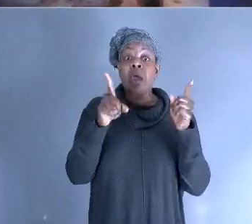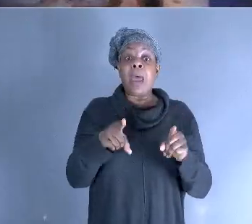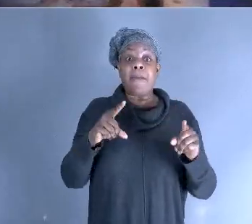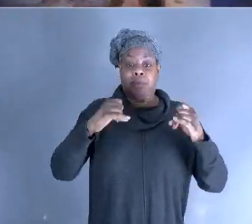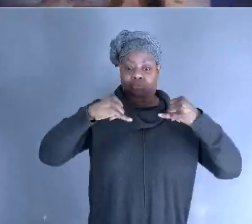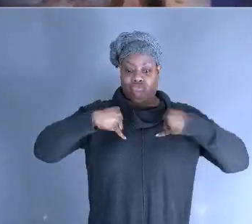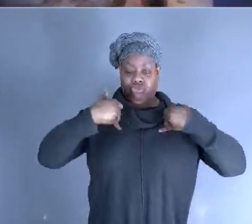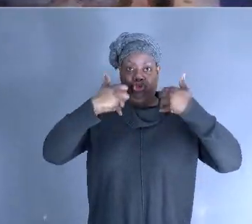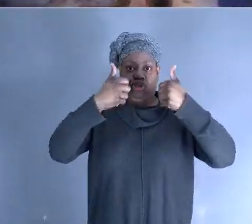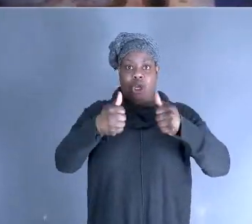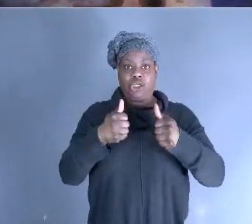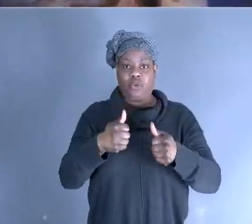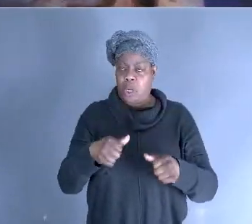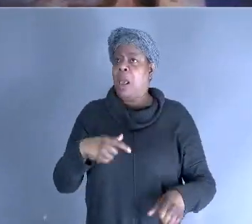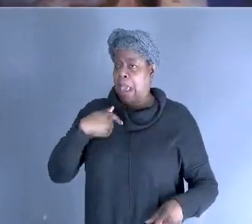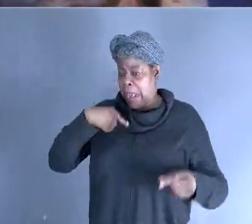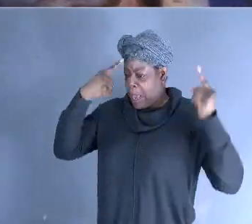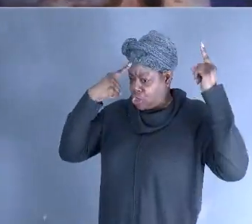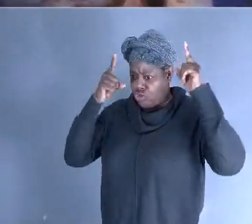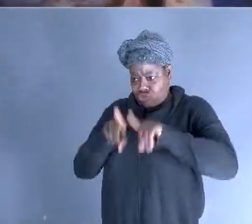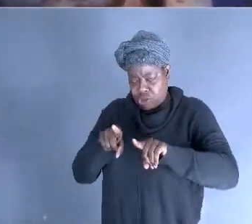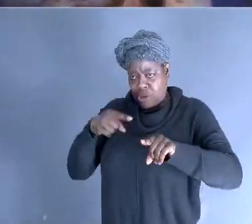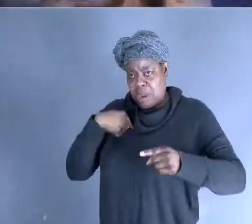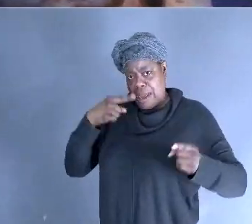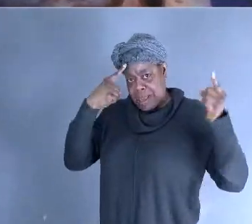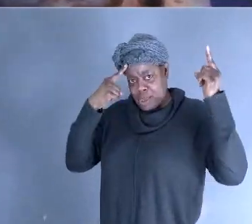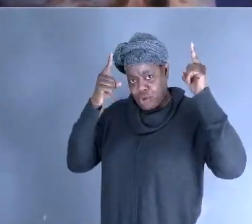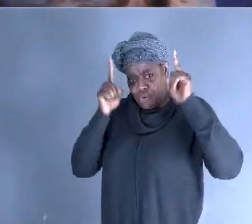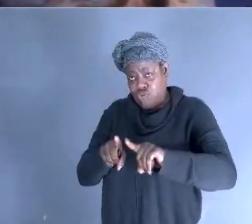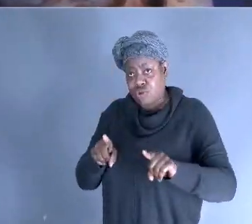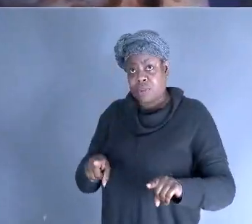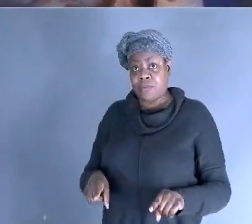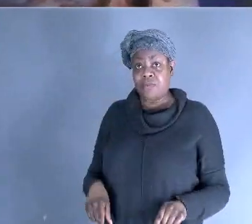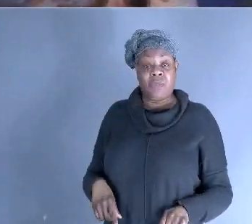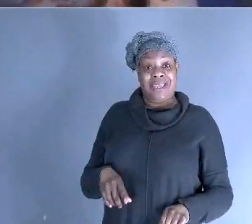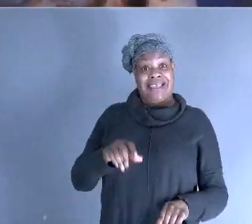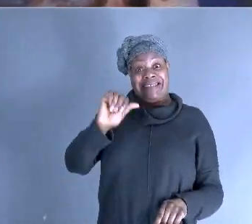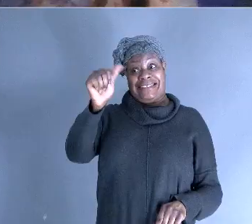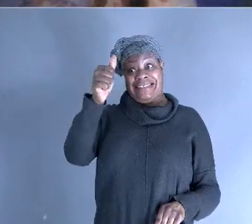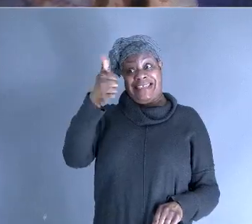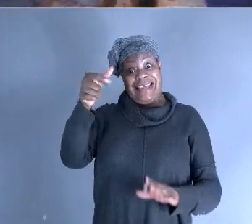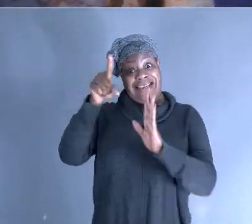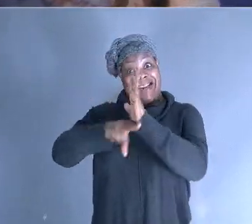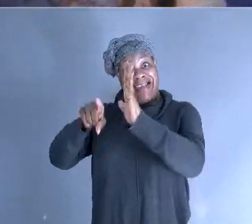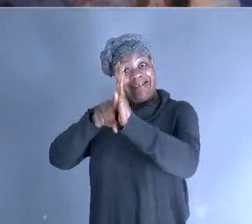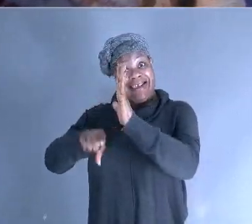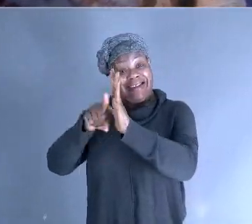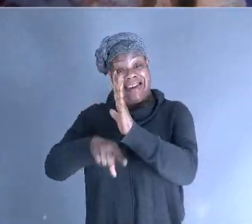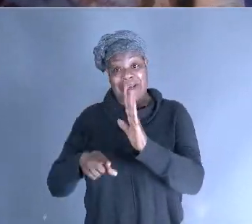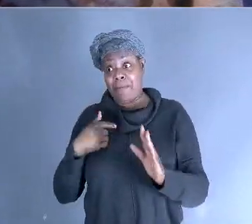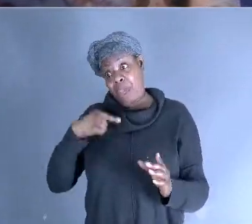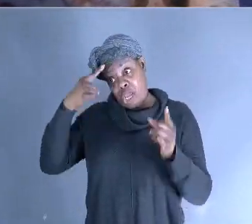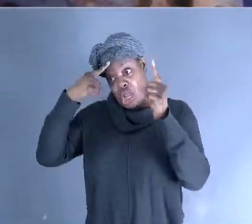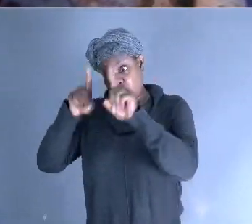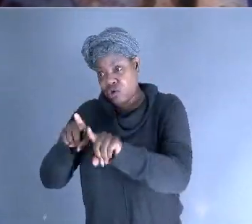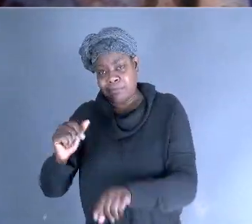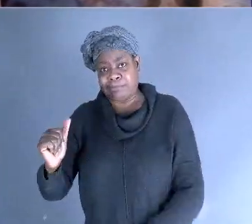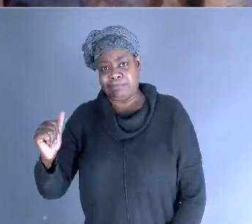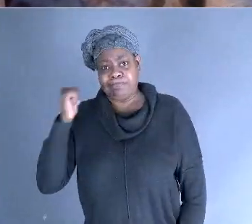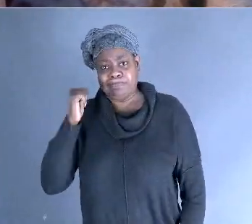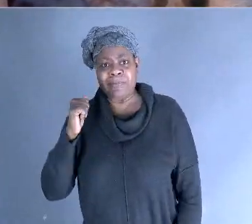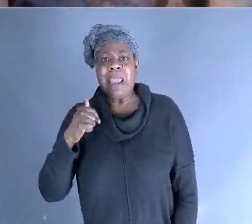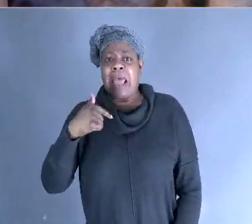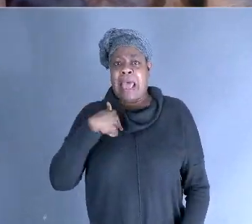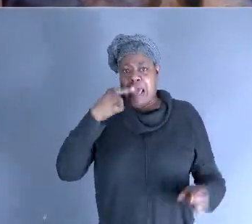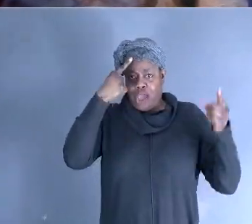what Caleb said, and I agree with Caleb. I'm not going to agree with the negative report. I'm going to believe in what the report of the